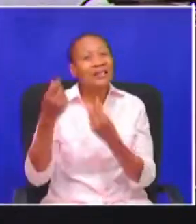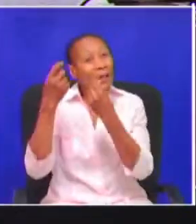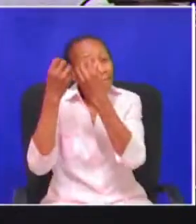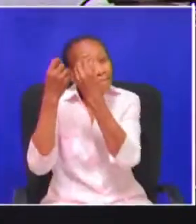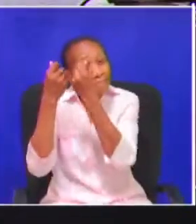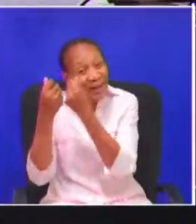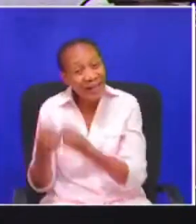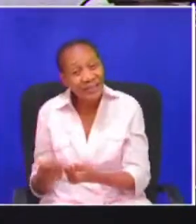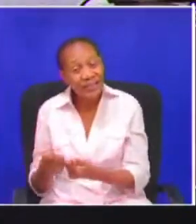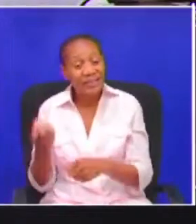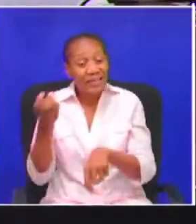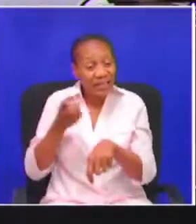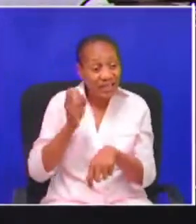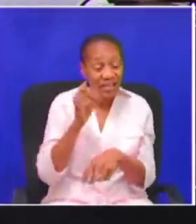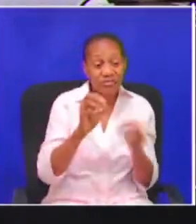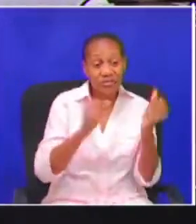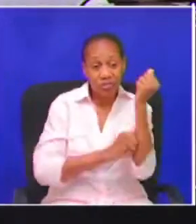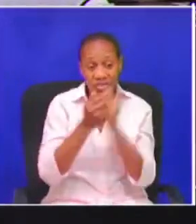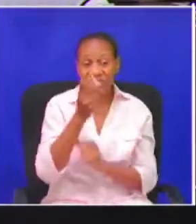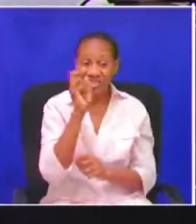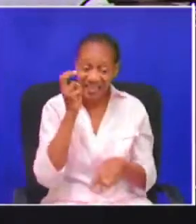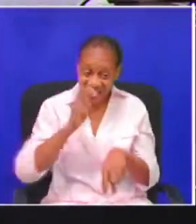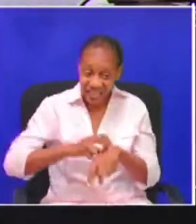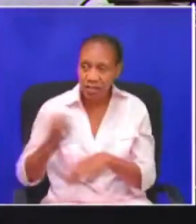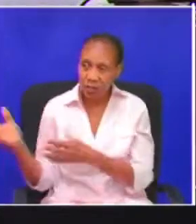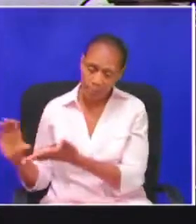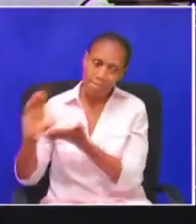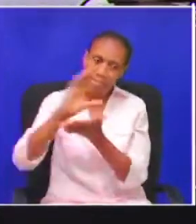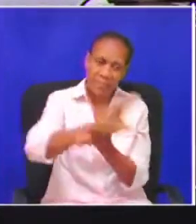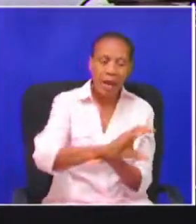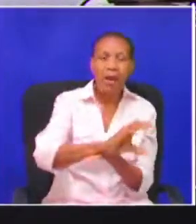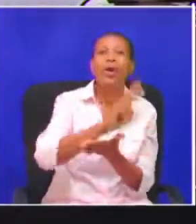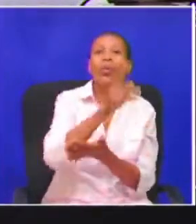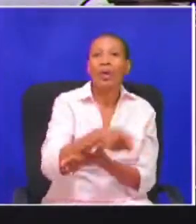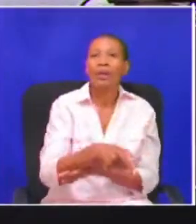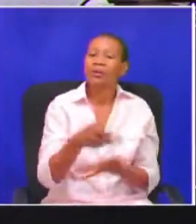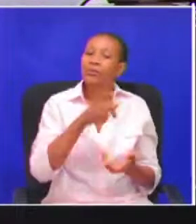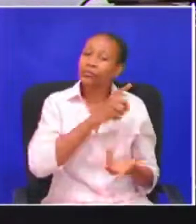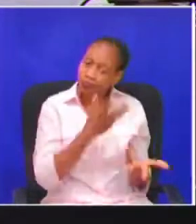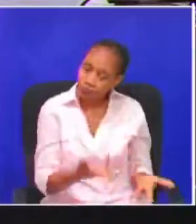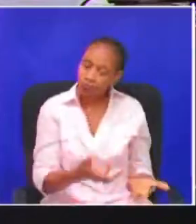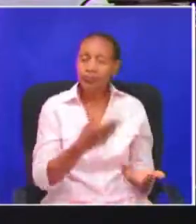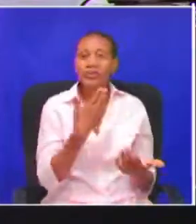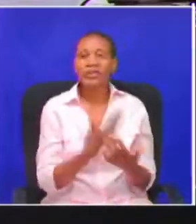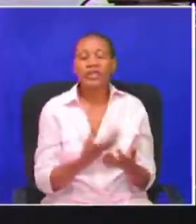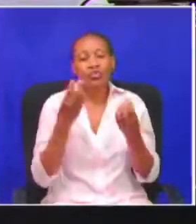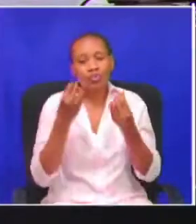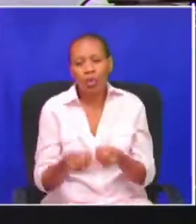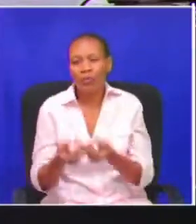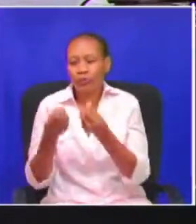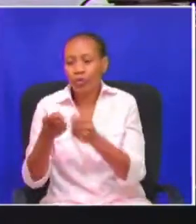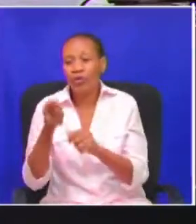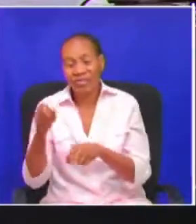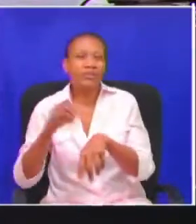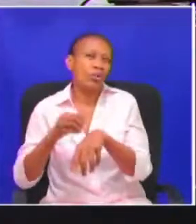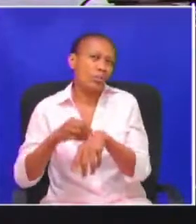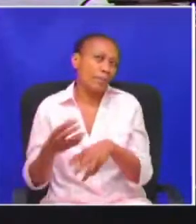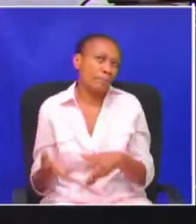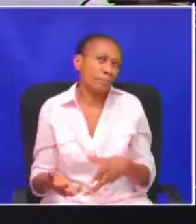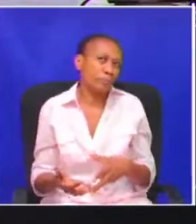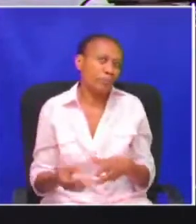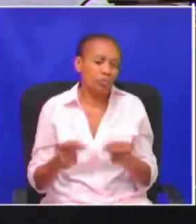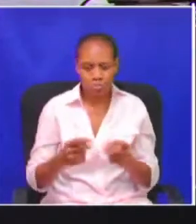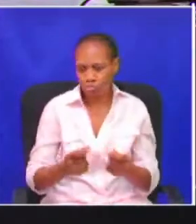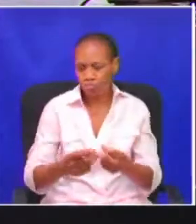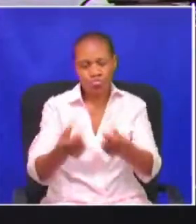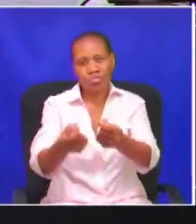capability thereof is also present so that we're able to deal with this scourge as